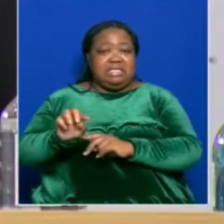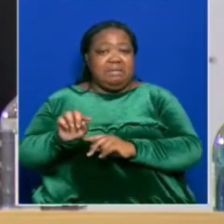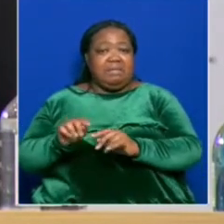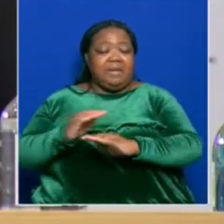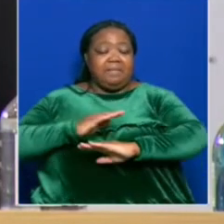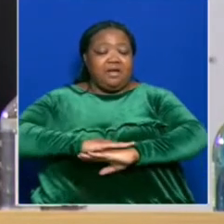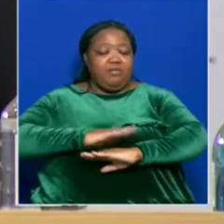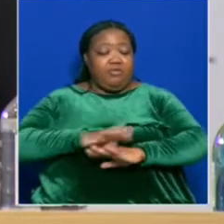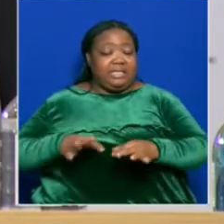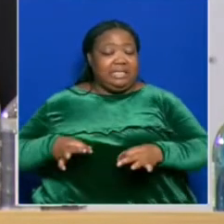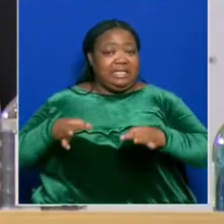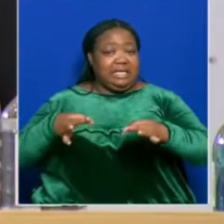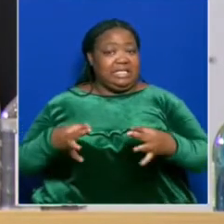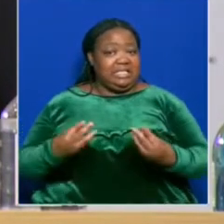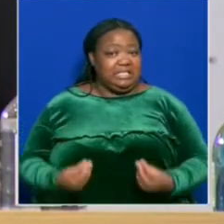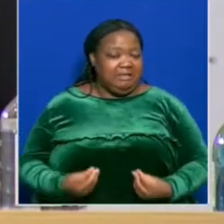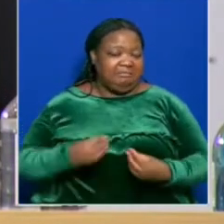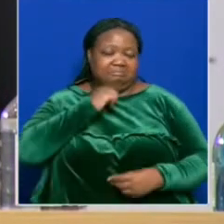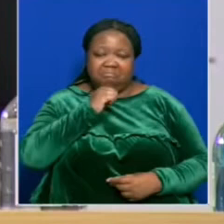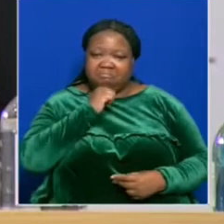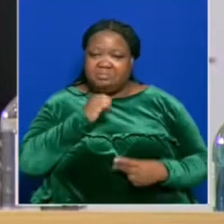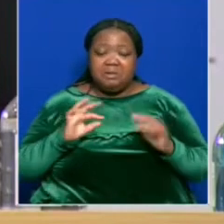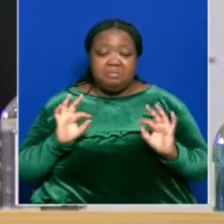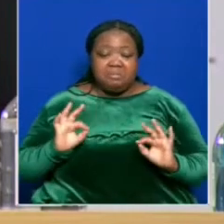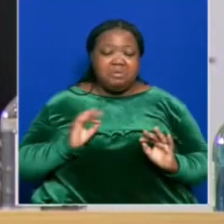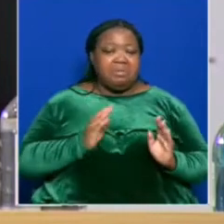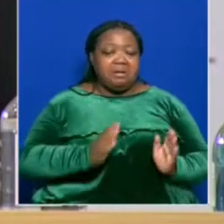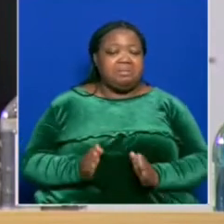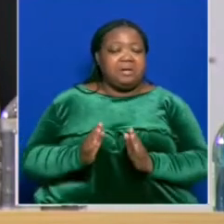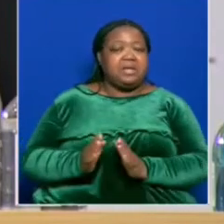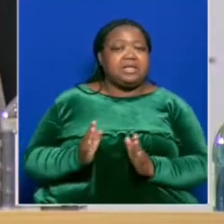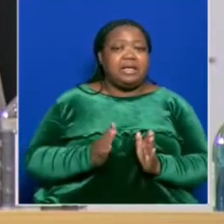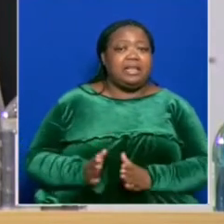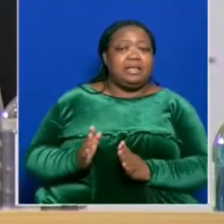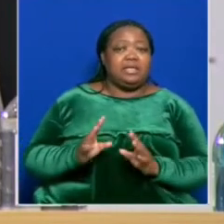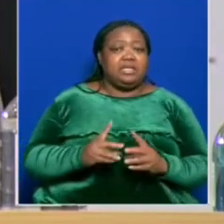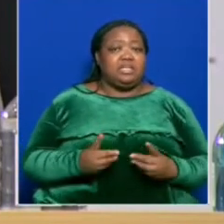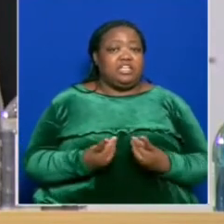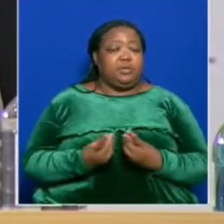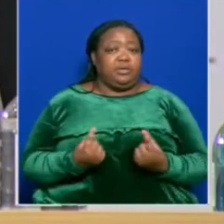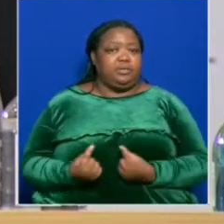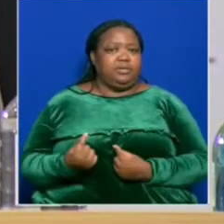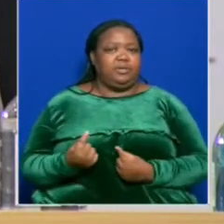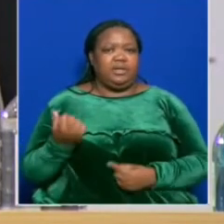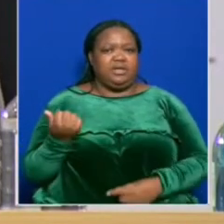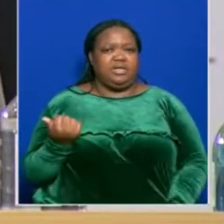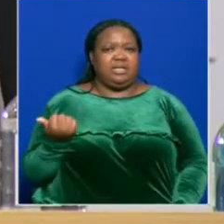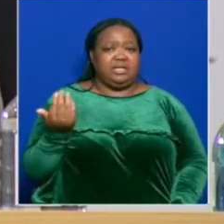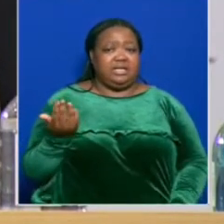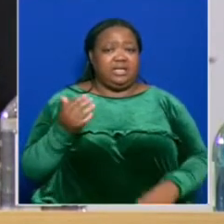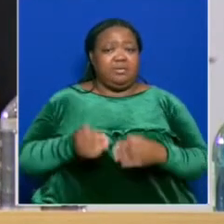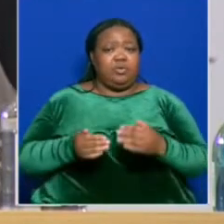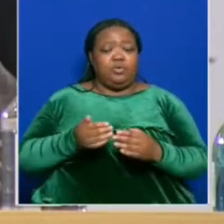rather encourage proper planning by departments, wherein we encourage that a tender process must be undertaken 12 months before the